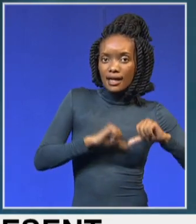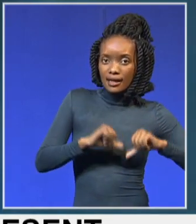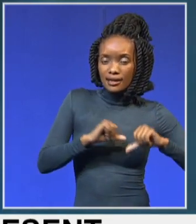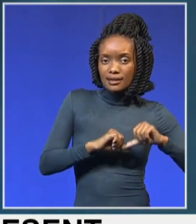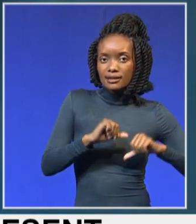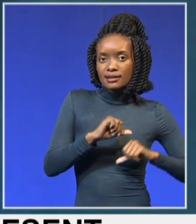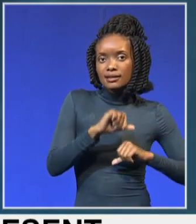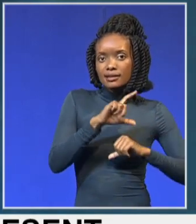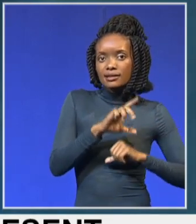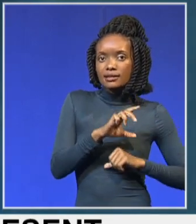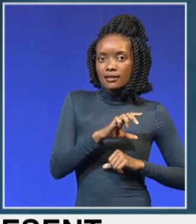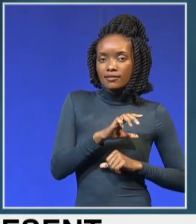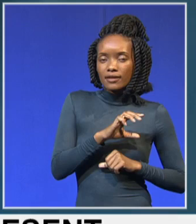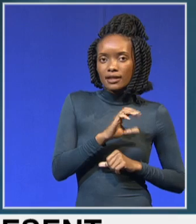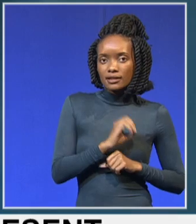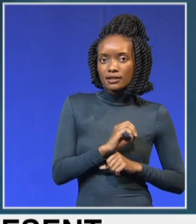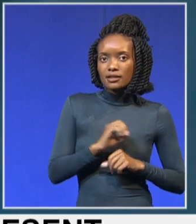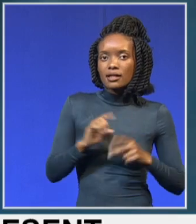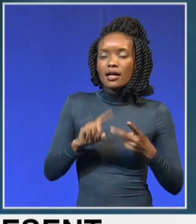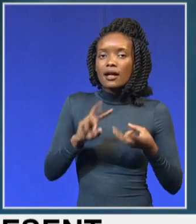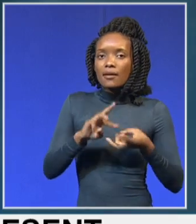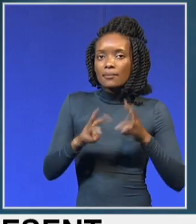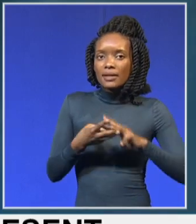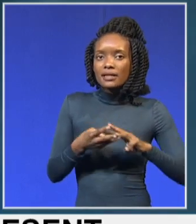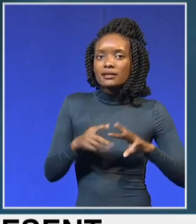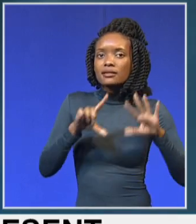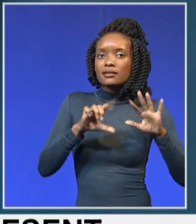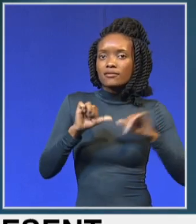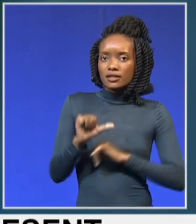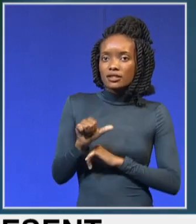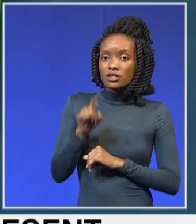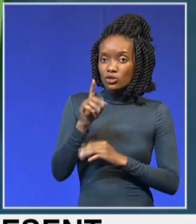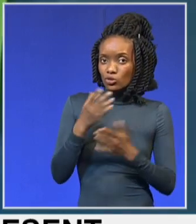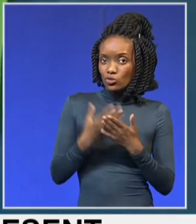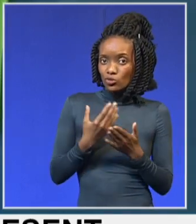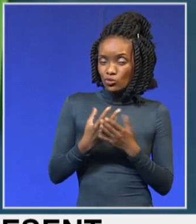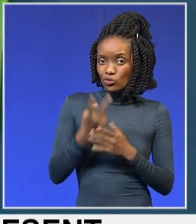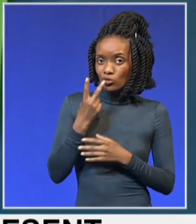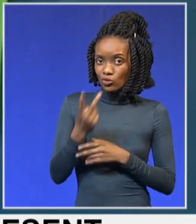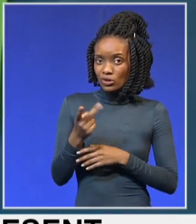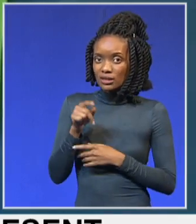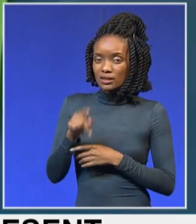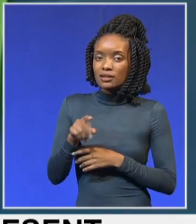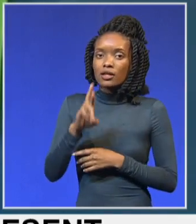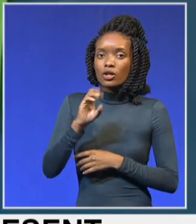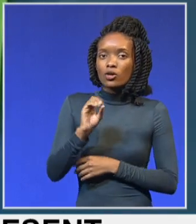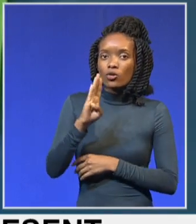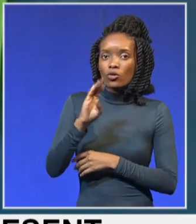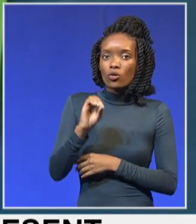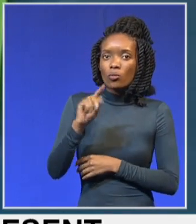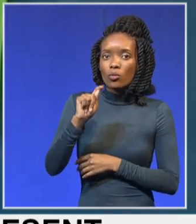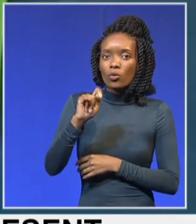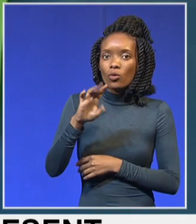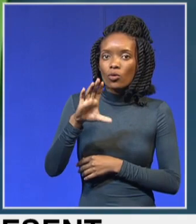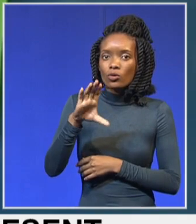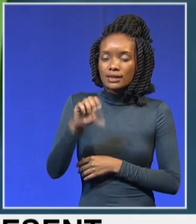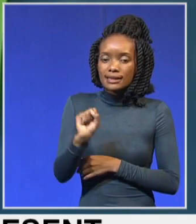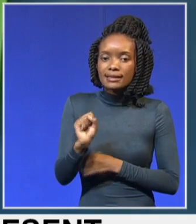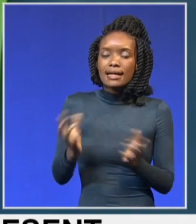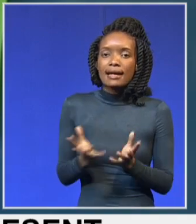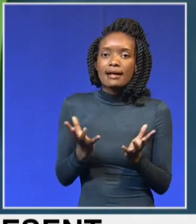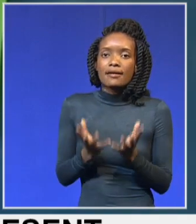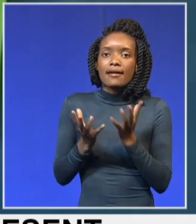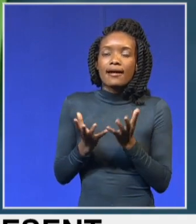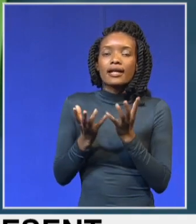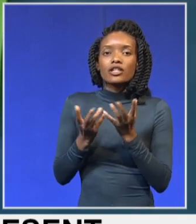mathematics 76. So you can see really with the robotics, it really enhances and promotes maths and science. And so